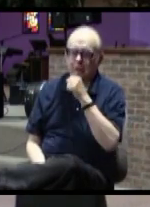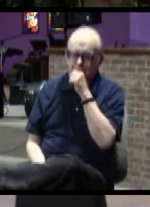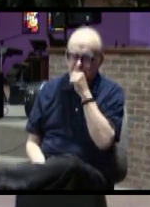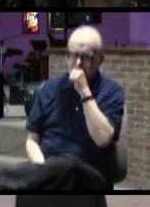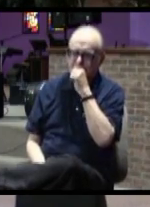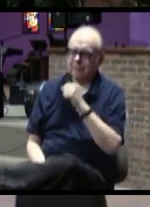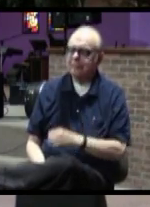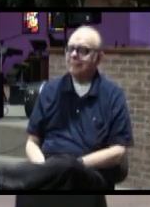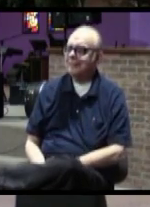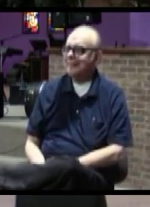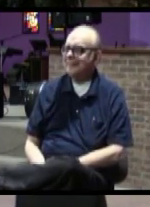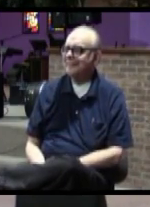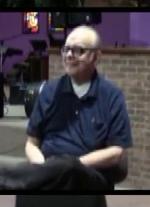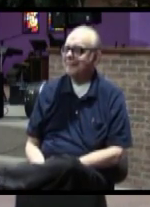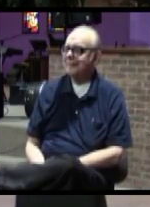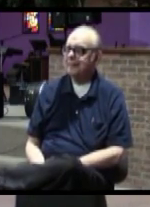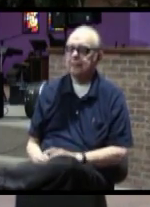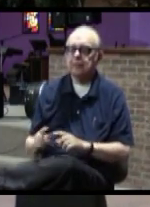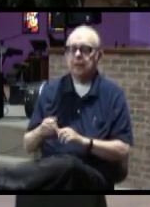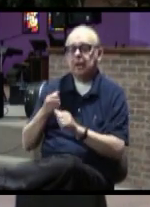We'll leave it.